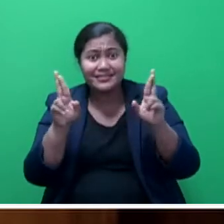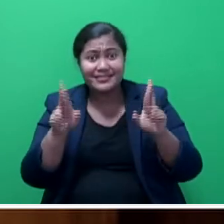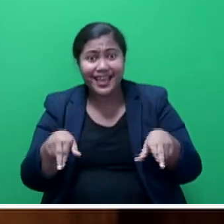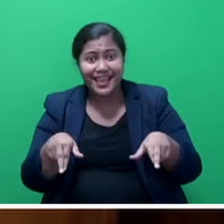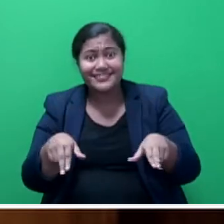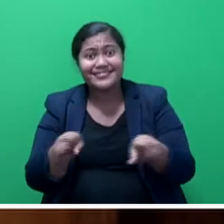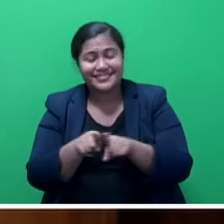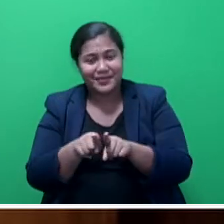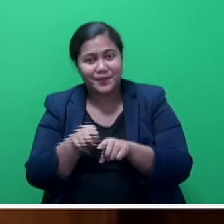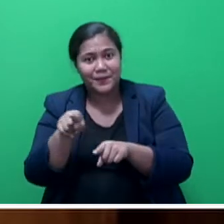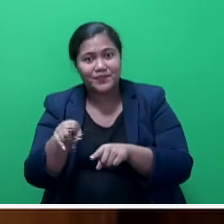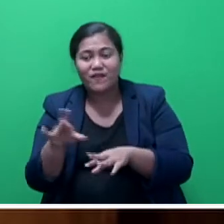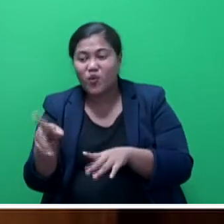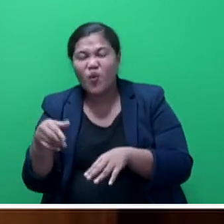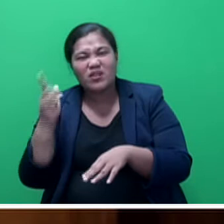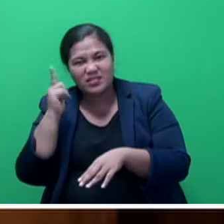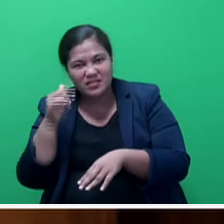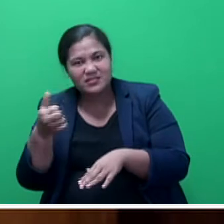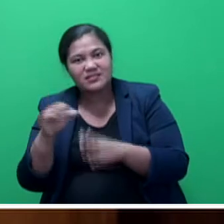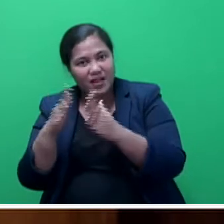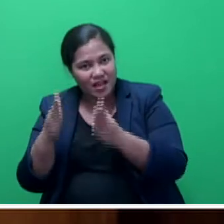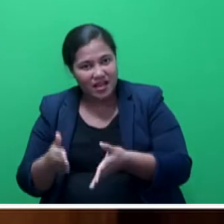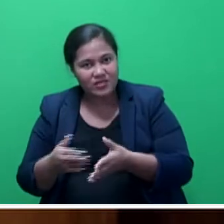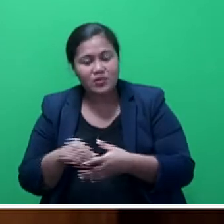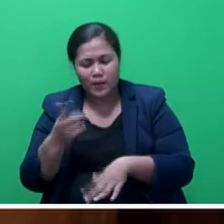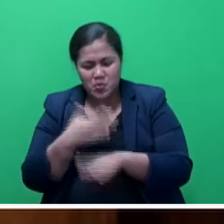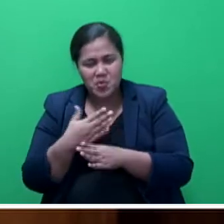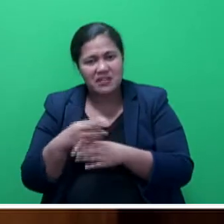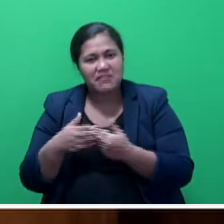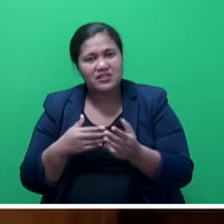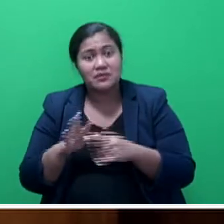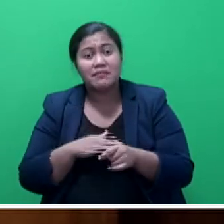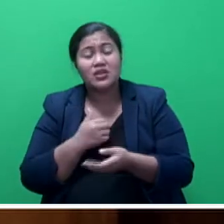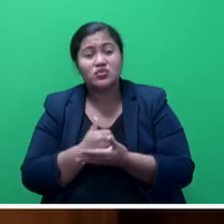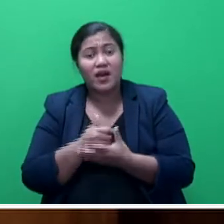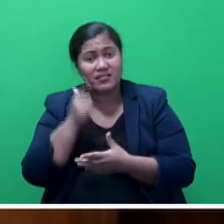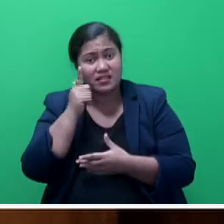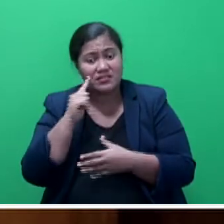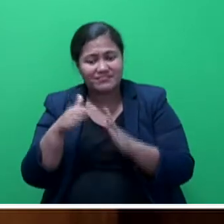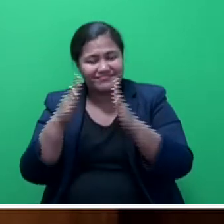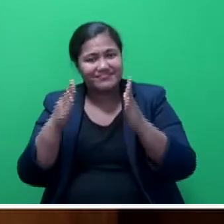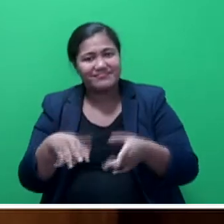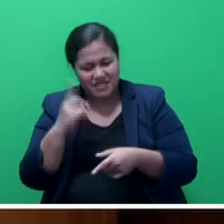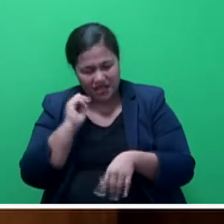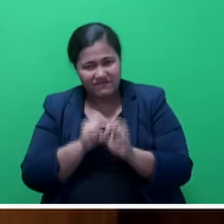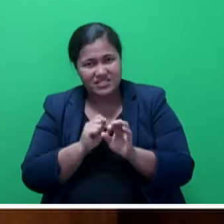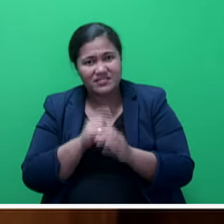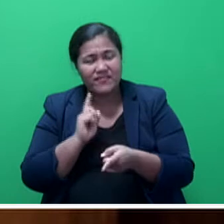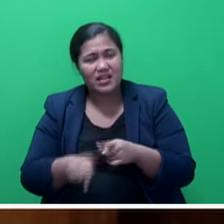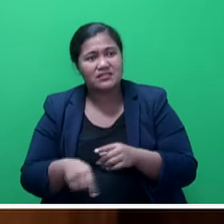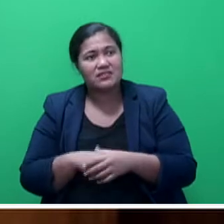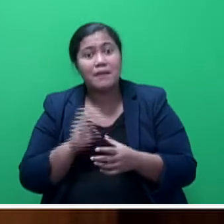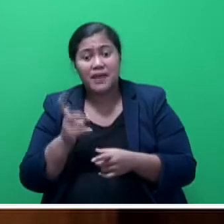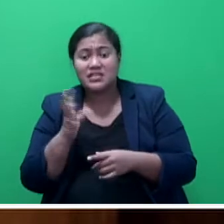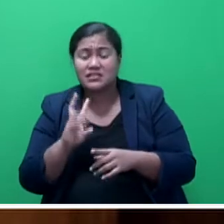for the teachers' quarters as well. We worked with the management to ensure that the teachers' quarters could be fixed. However, there are some